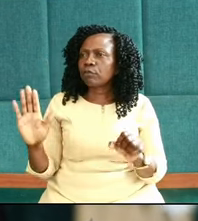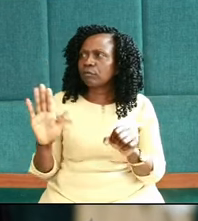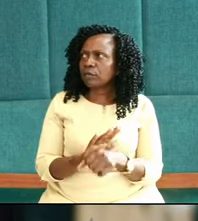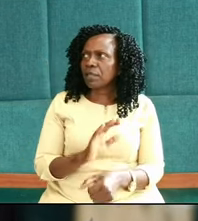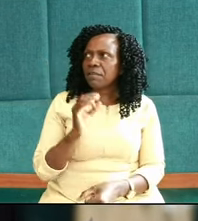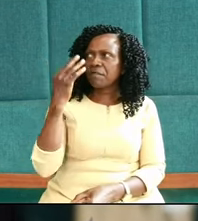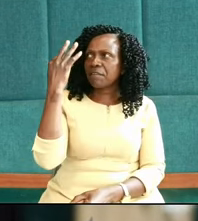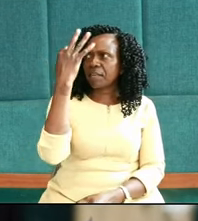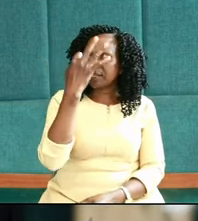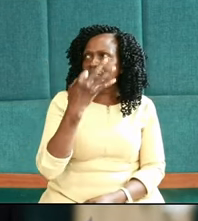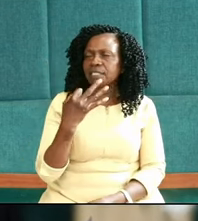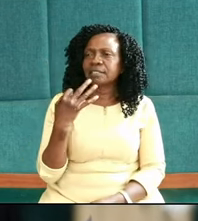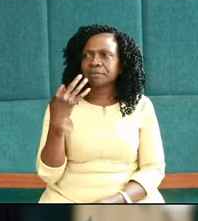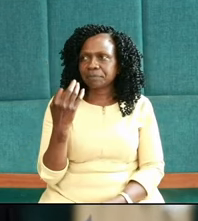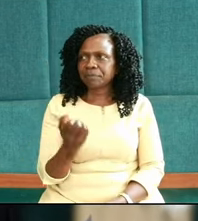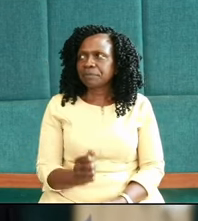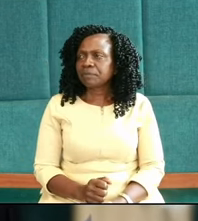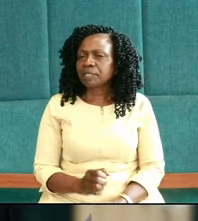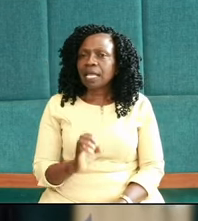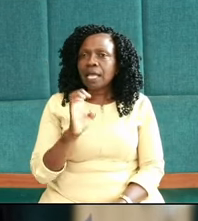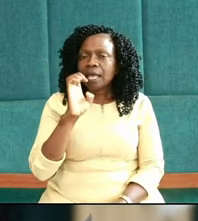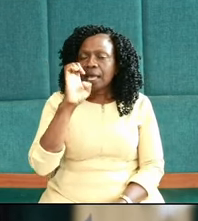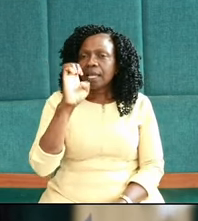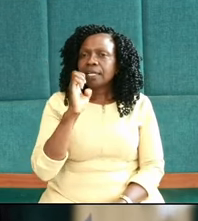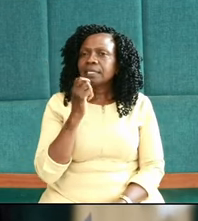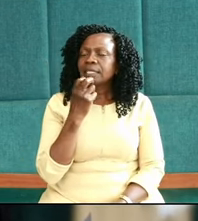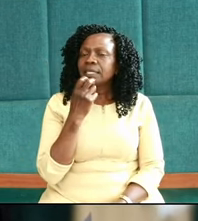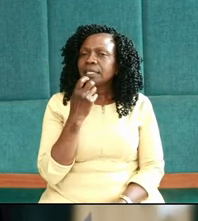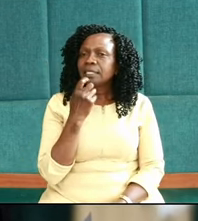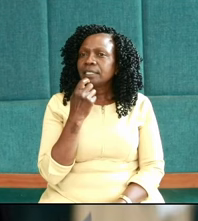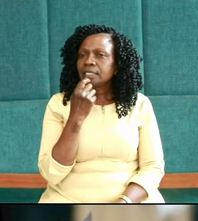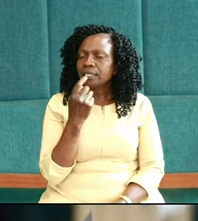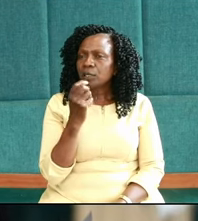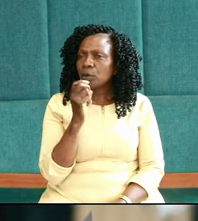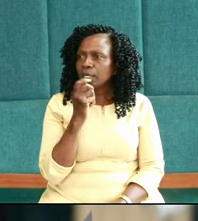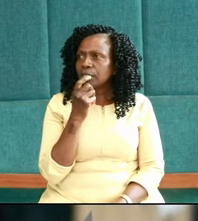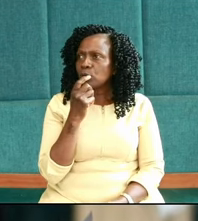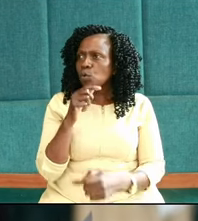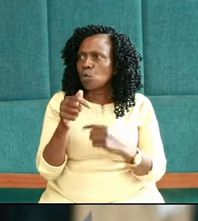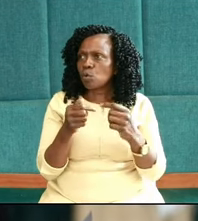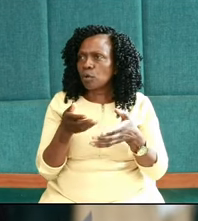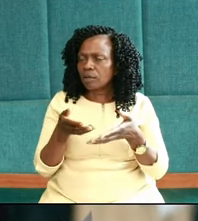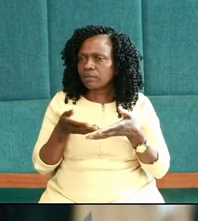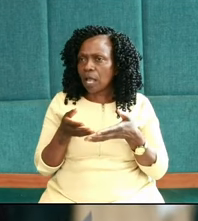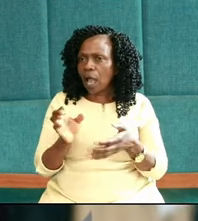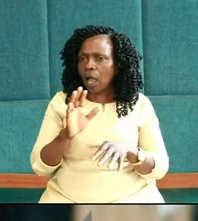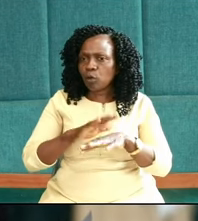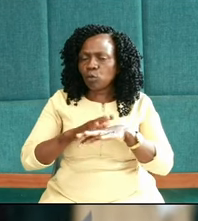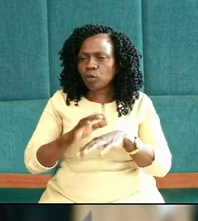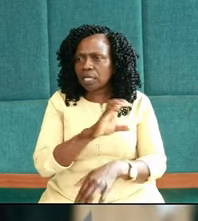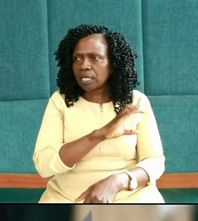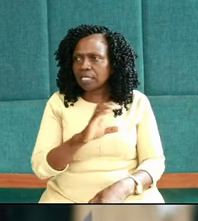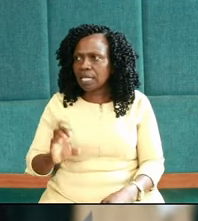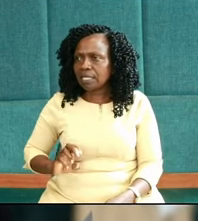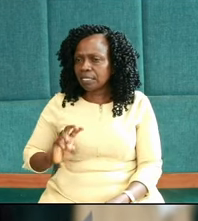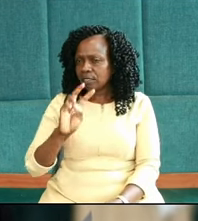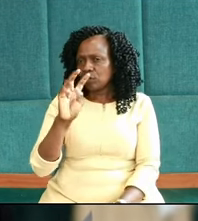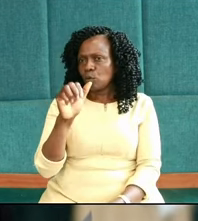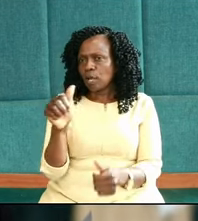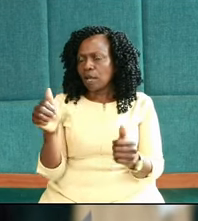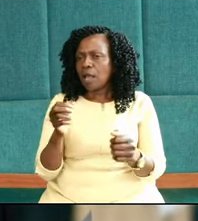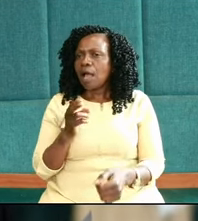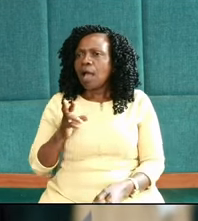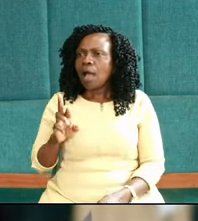Helen Howard, who wrote this song, this lady had been a good Christian since